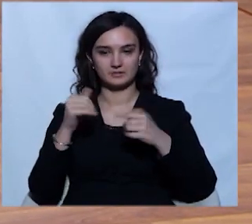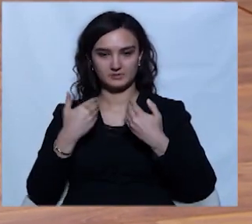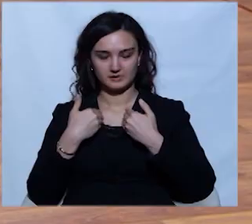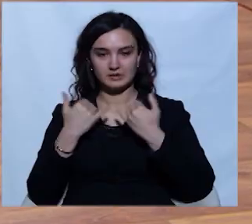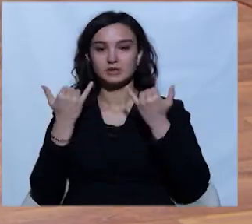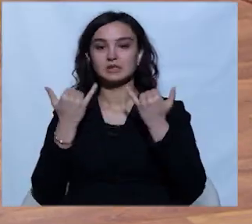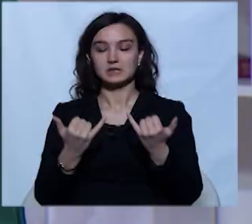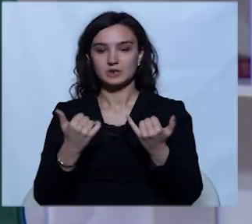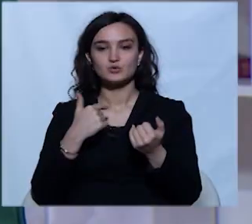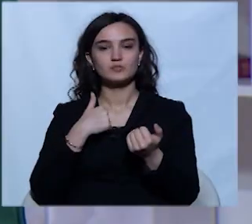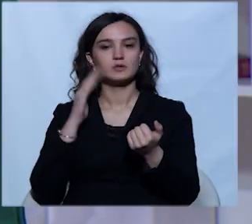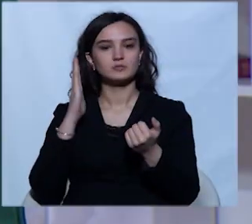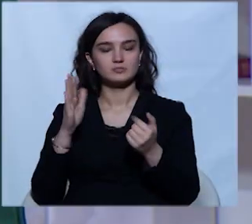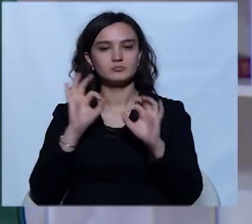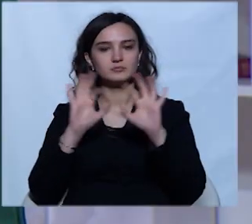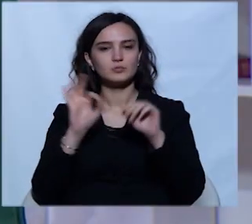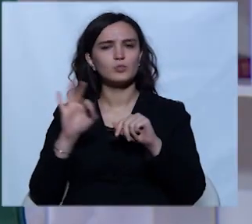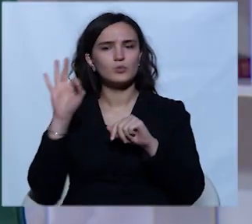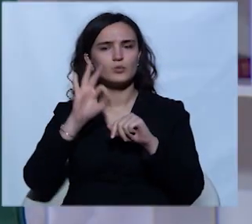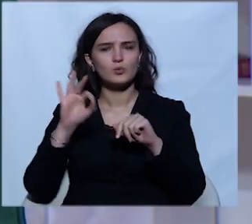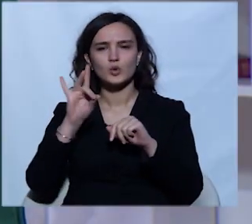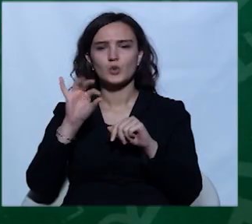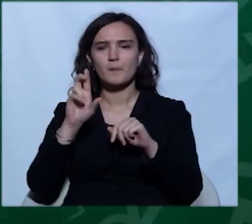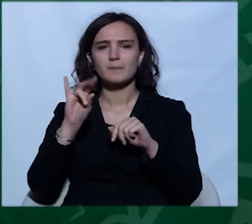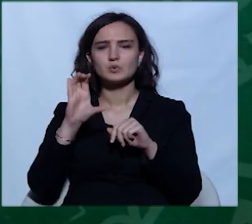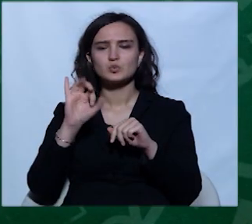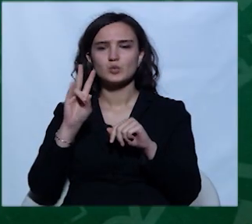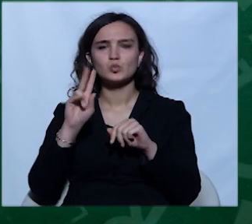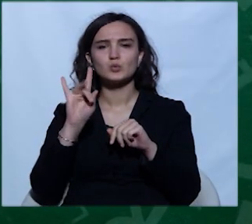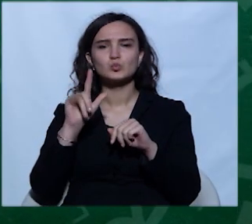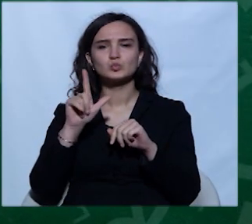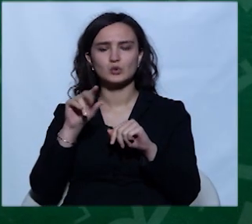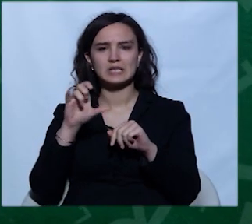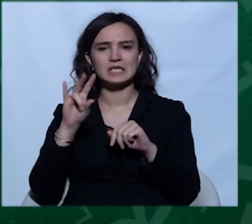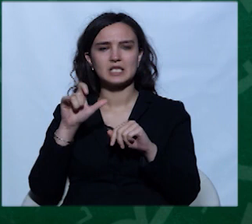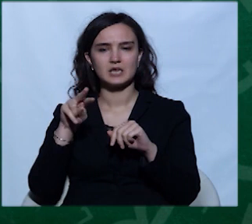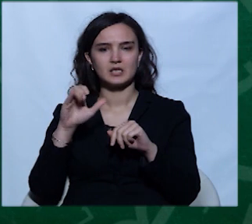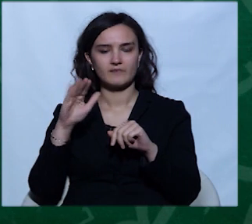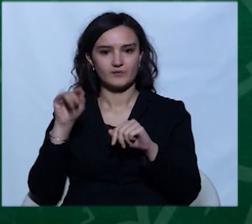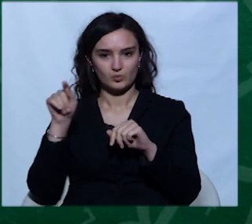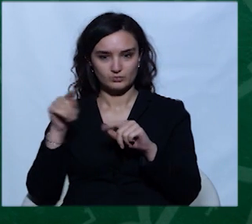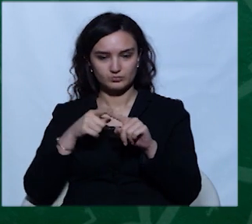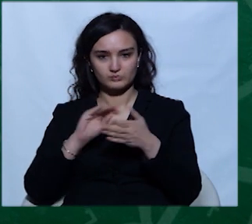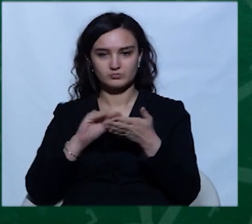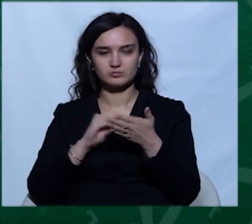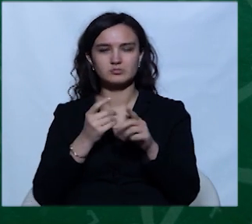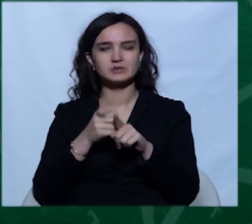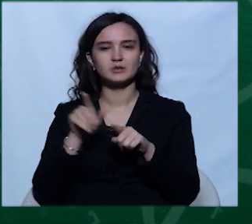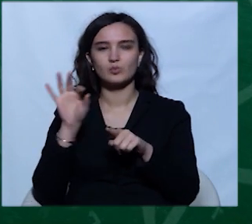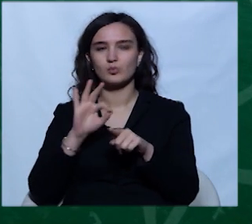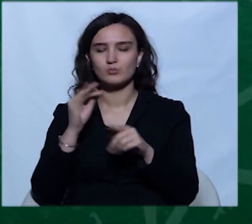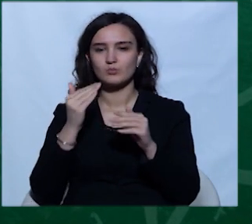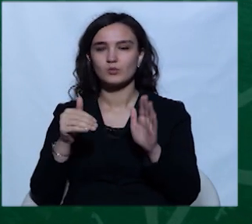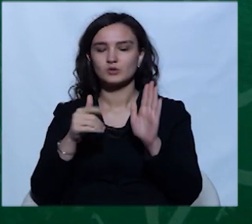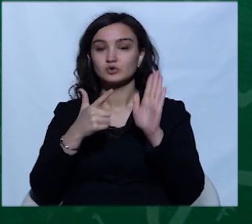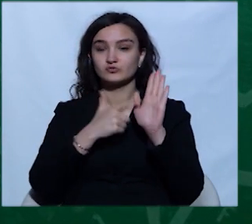And today, we will be talking about Robinson Crusoe by Daniel Defoe. And this is specifically for grades